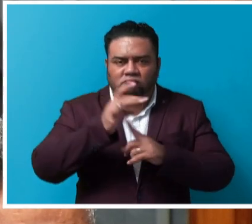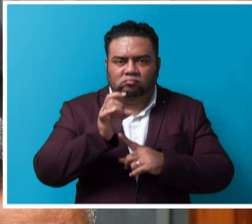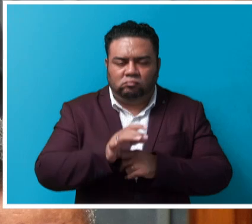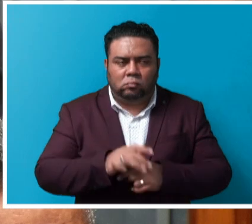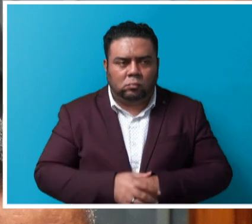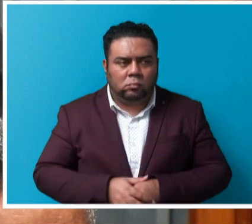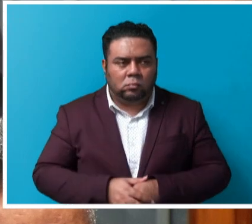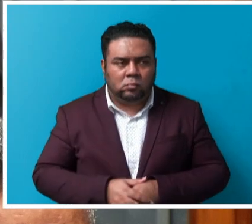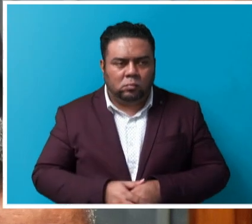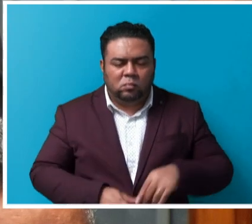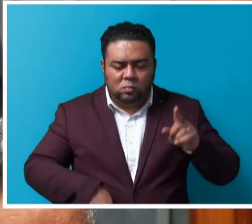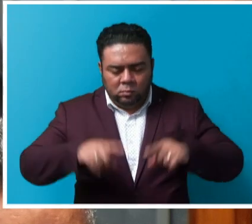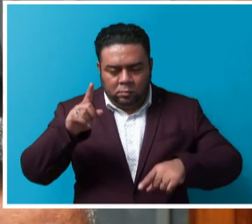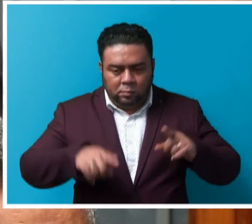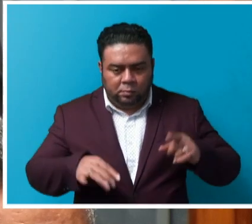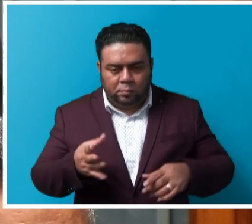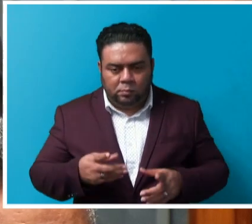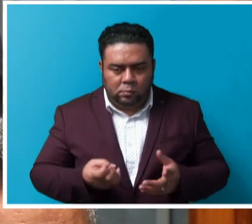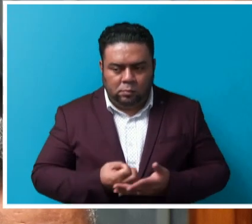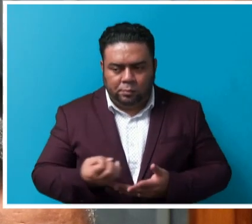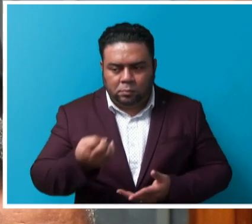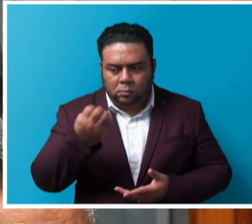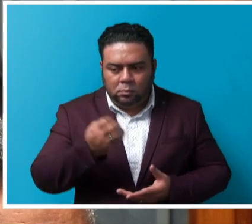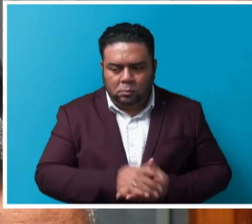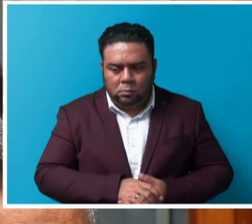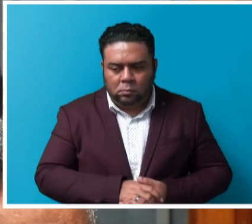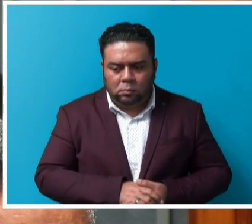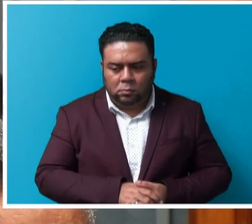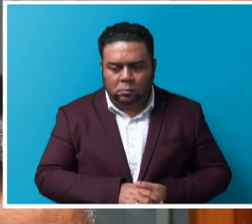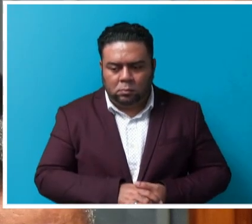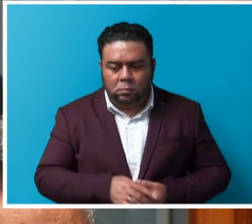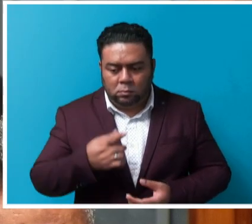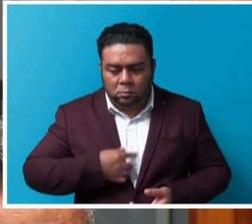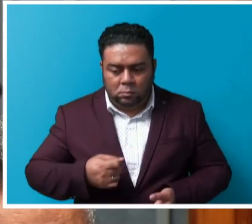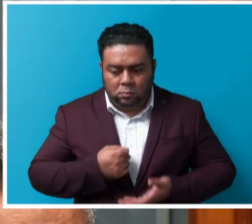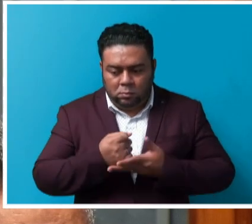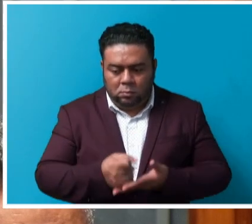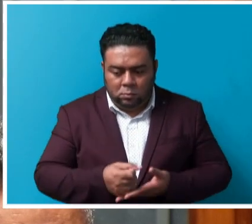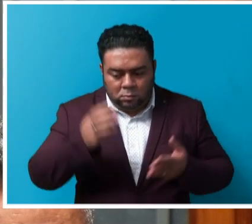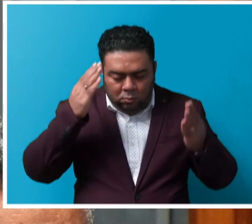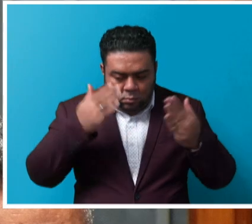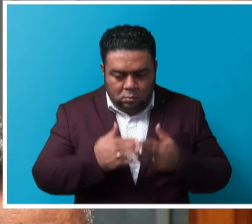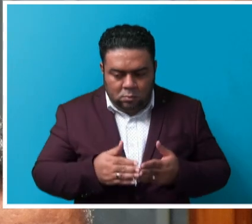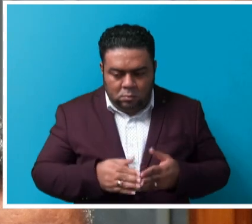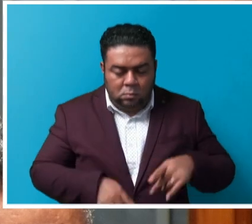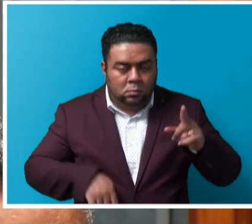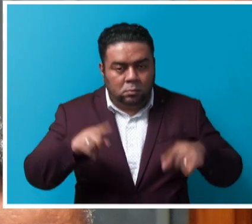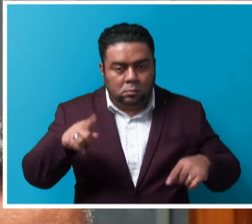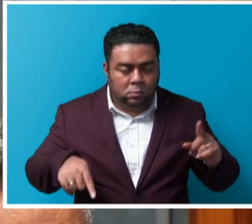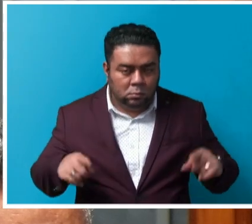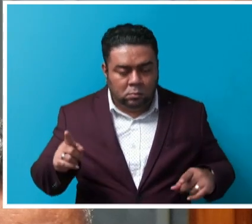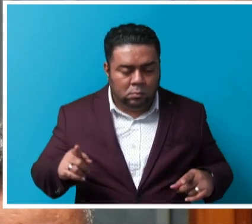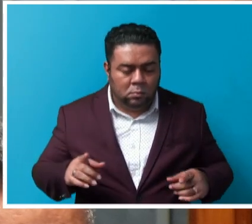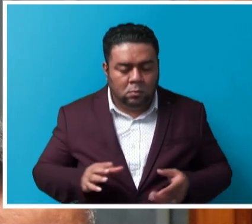The diversification of our economy. Mr. Speaker, sir, I strongly support the focus on diversification